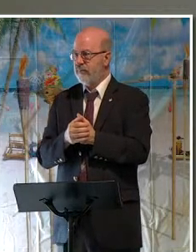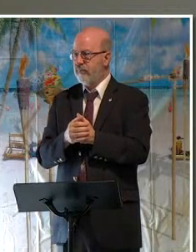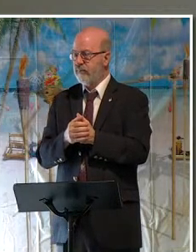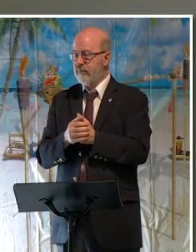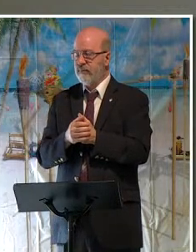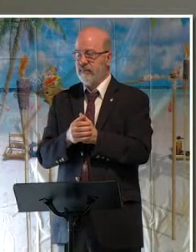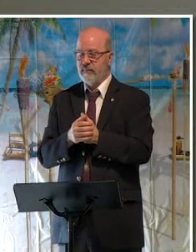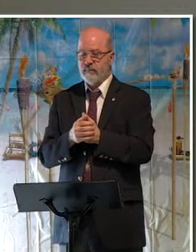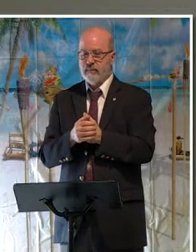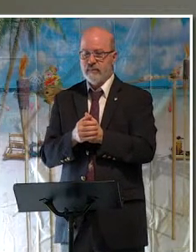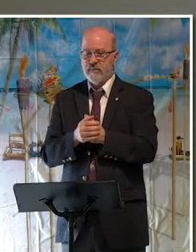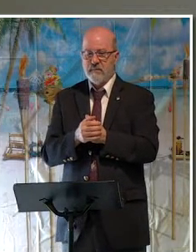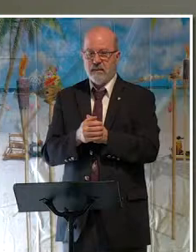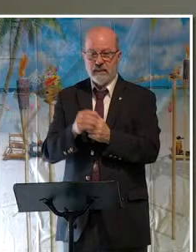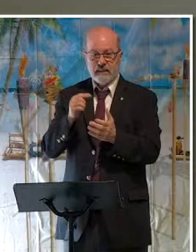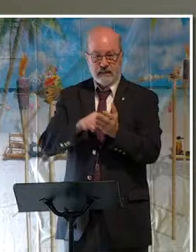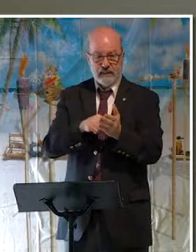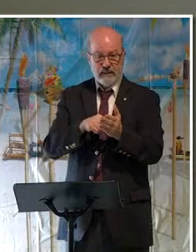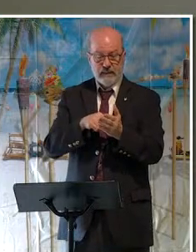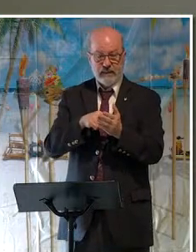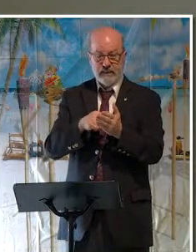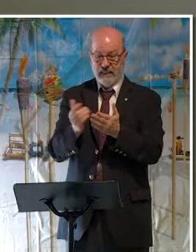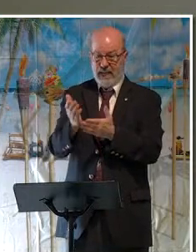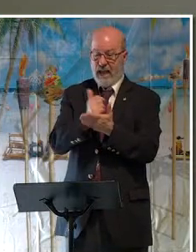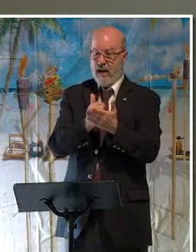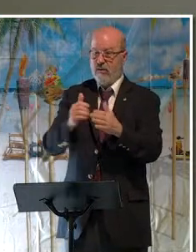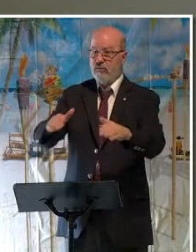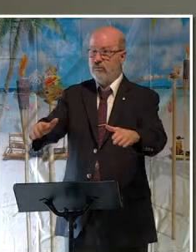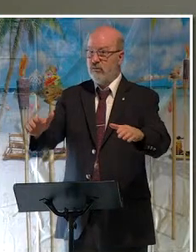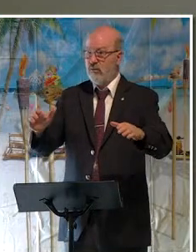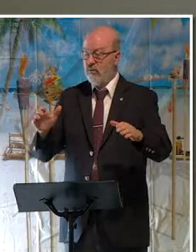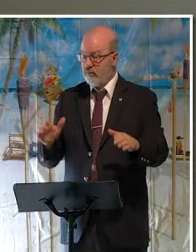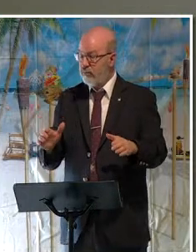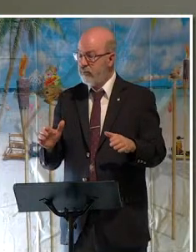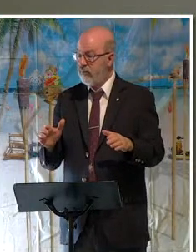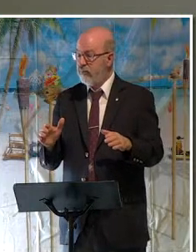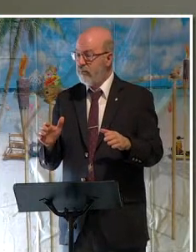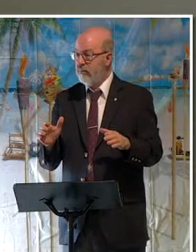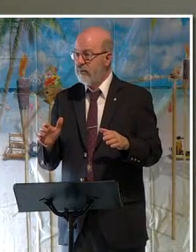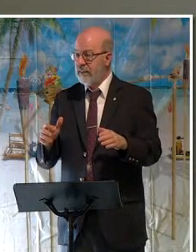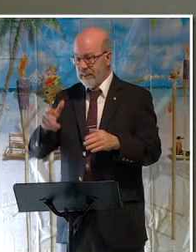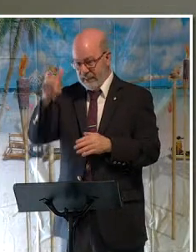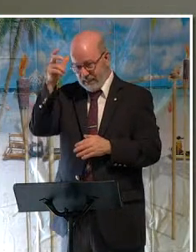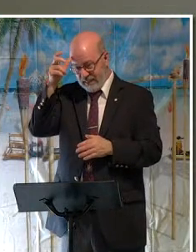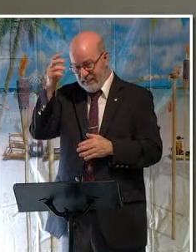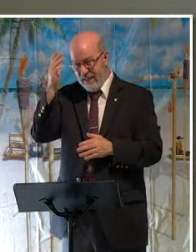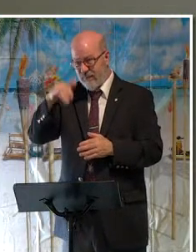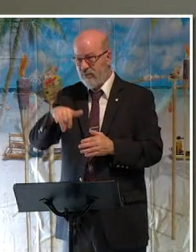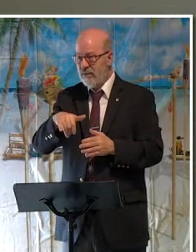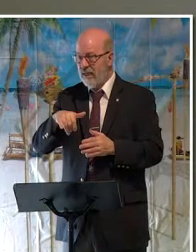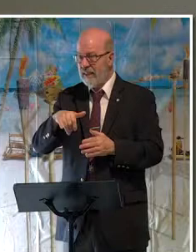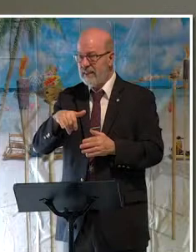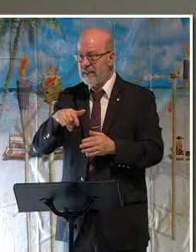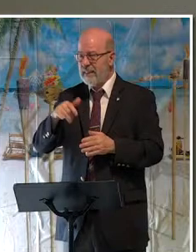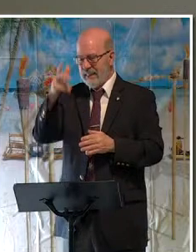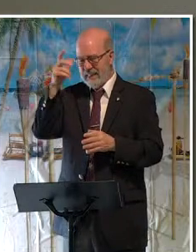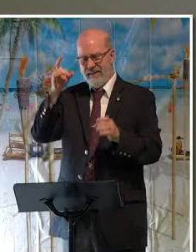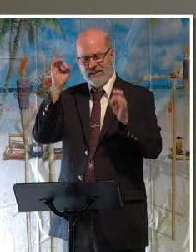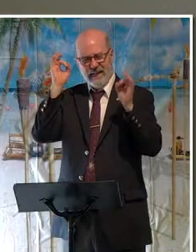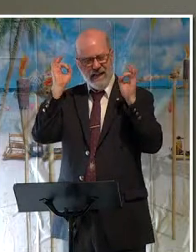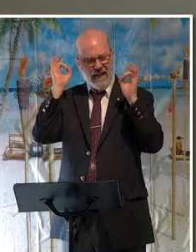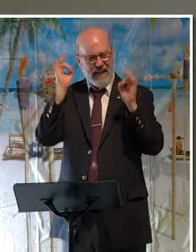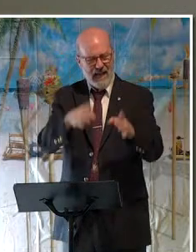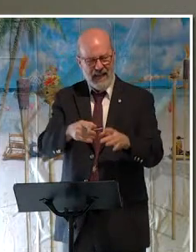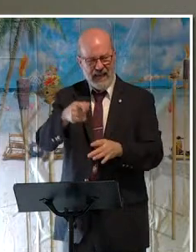listening? This is the heir to the throne. And the devil knows that, and he hates God,